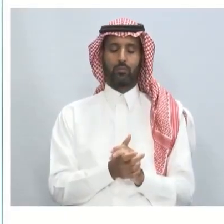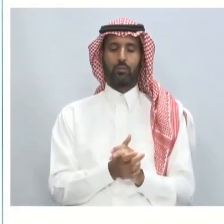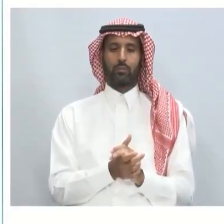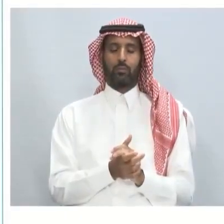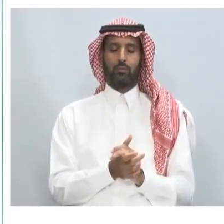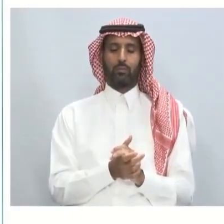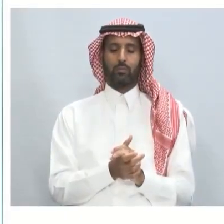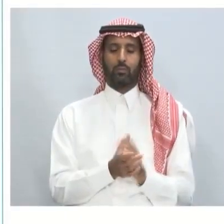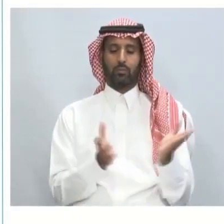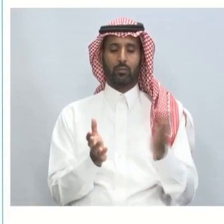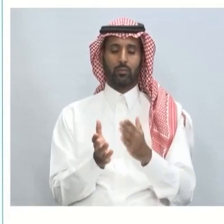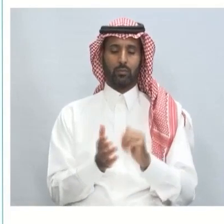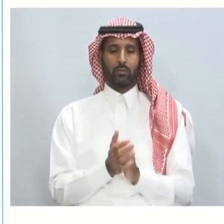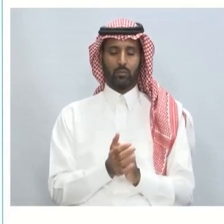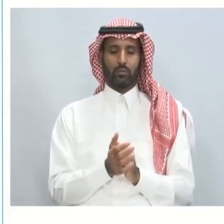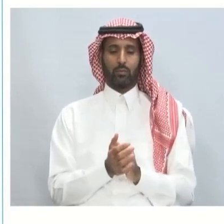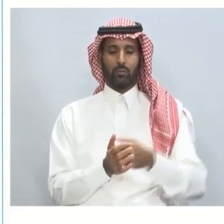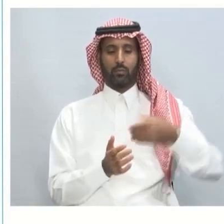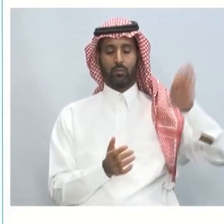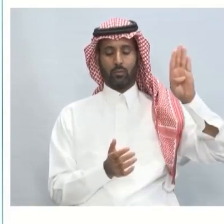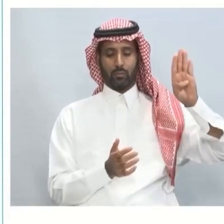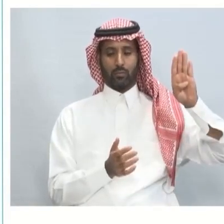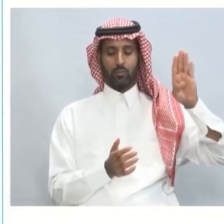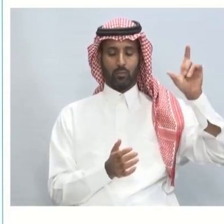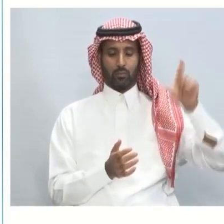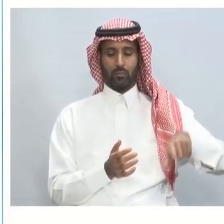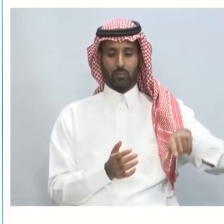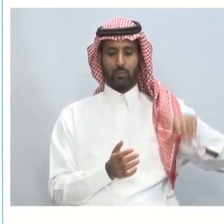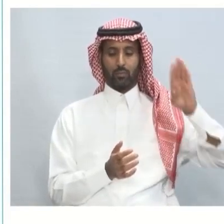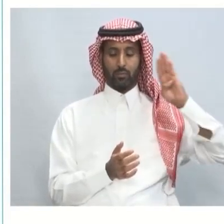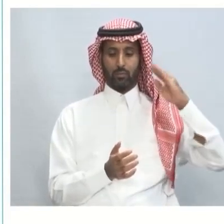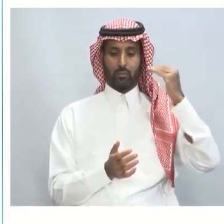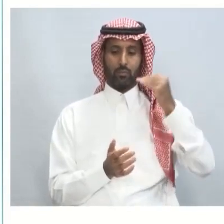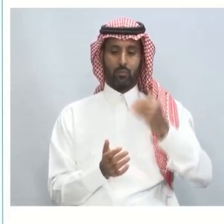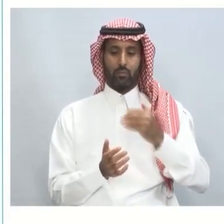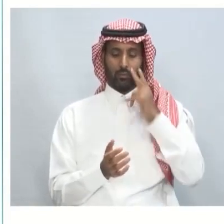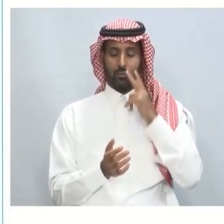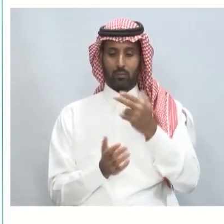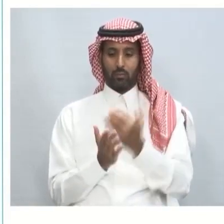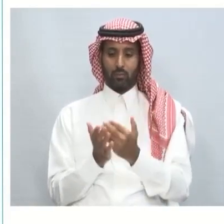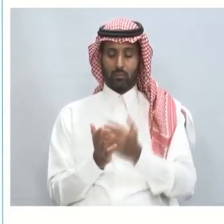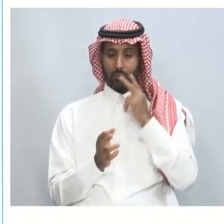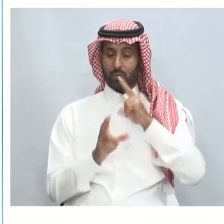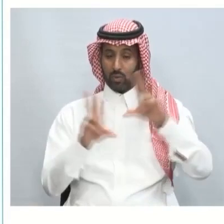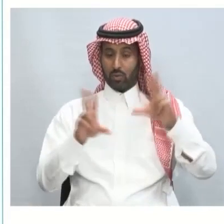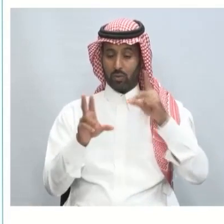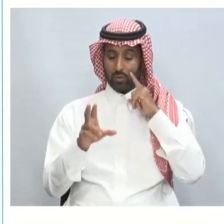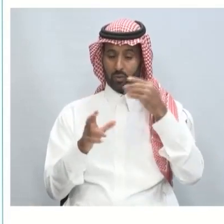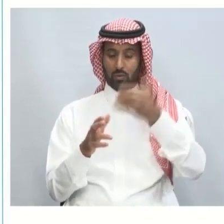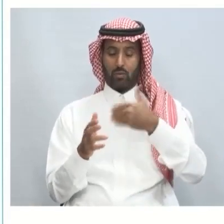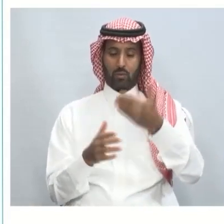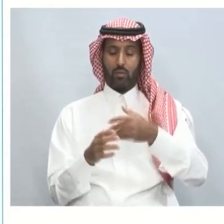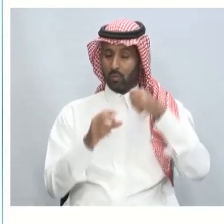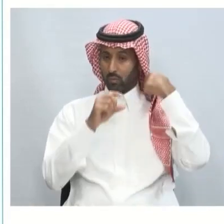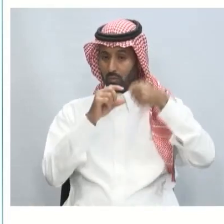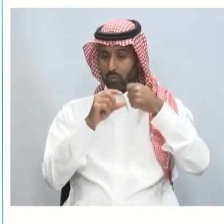here together. It's letter B. This person writes the plots and scripts for TV and film. So